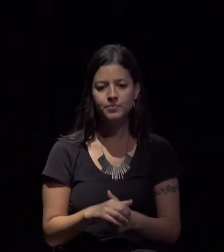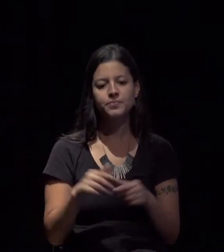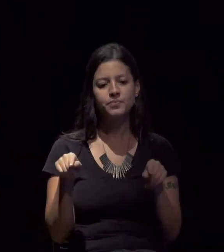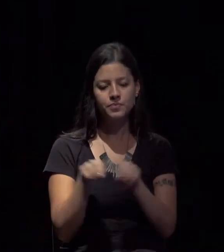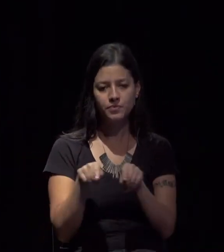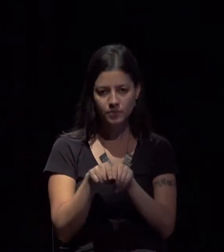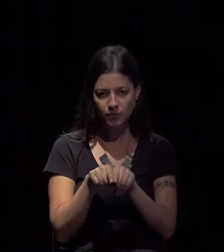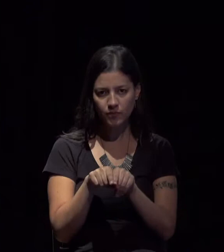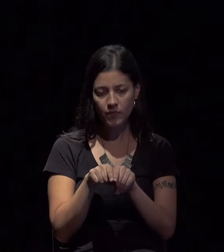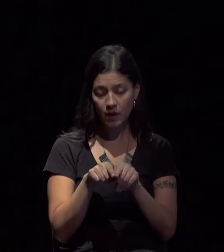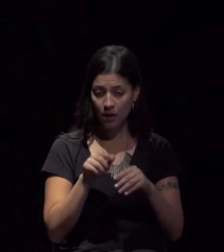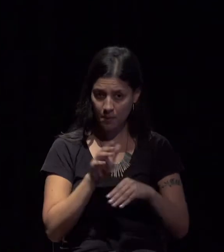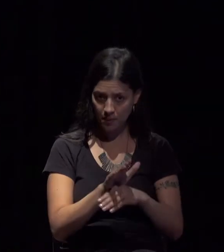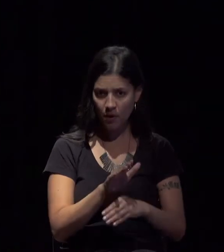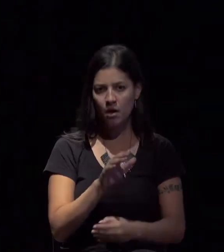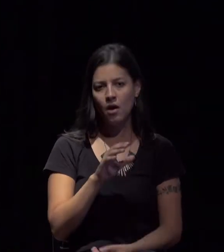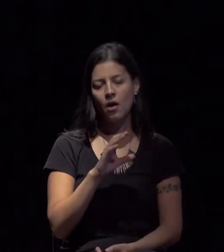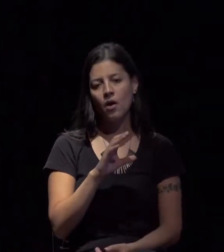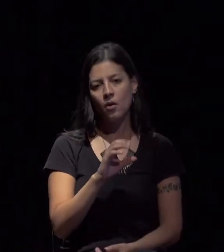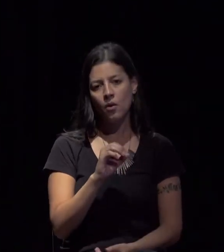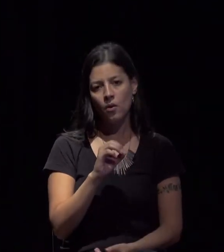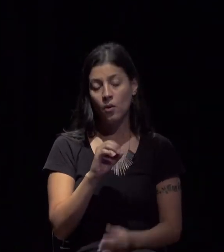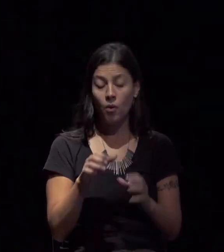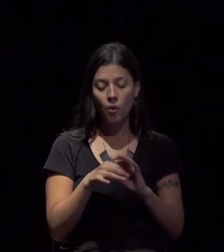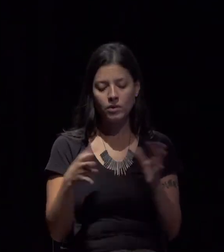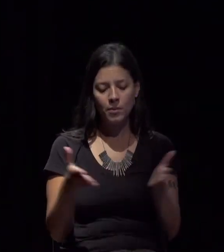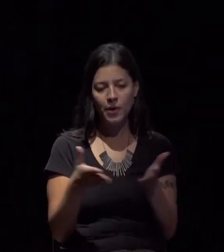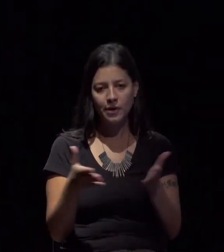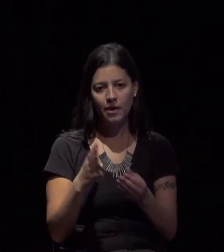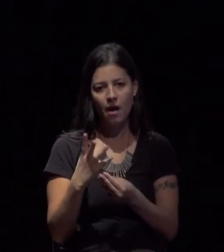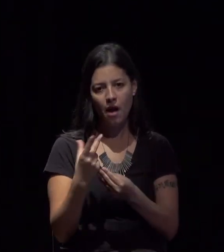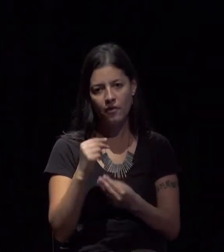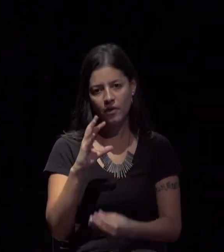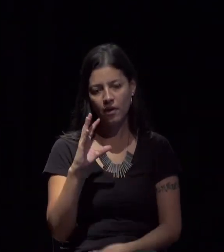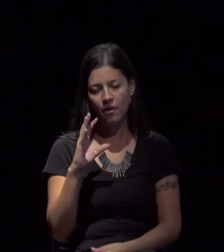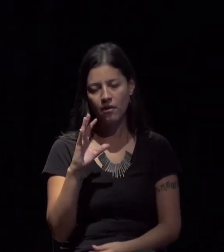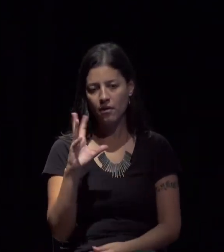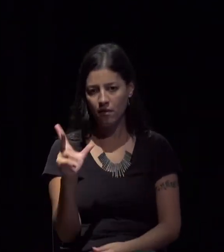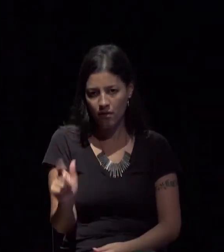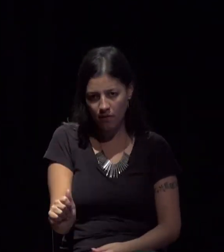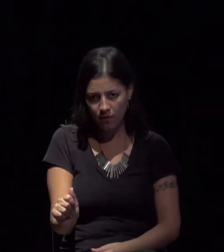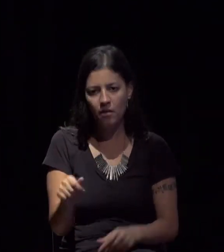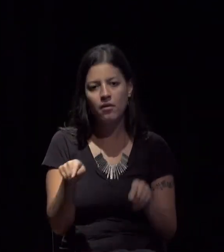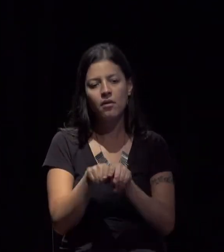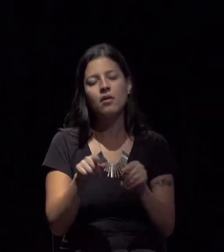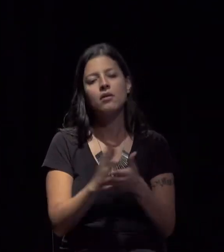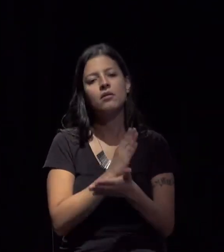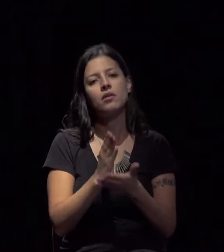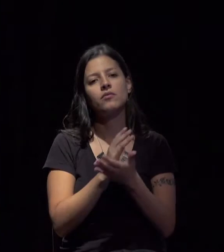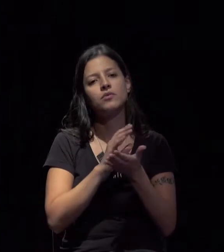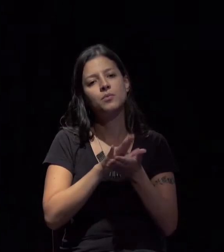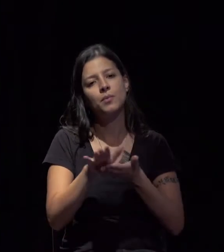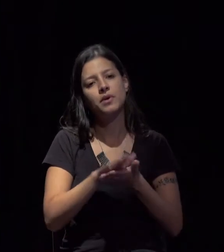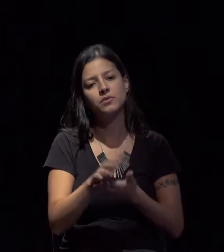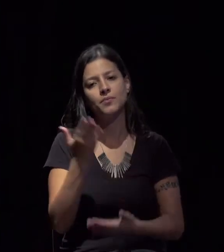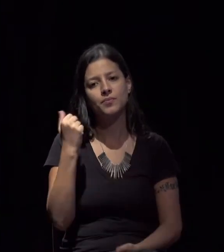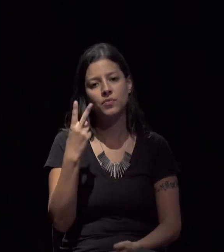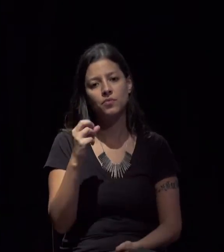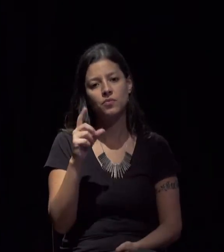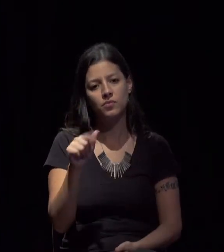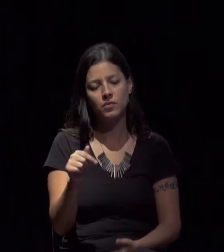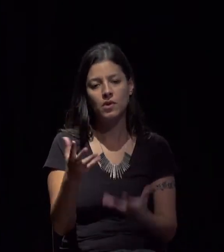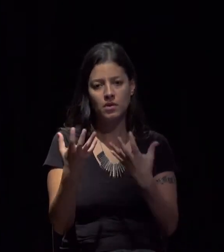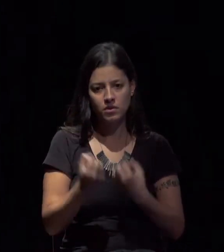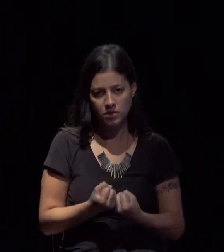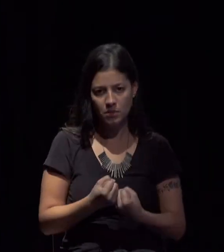de ENICA, Journal of Contemporary African Art, e de vários outros livros e publicações. Em 2017, recebeu a menção honrosa